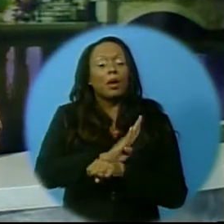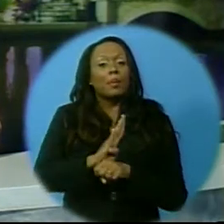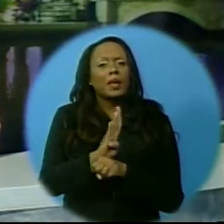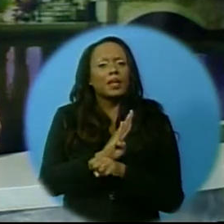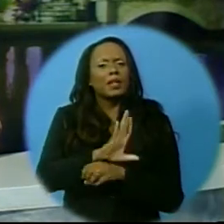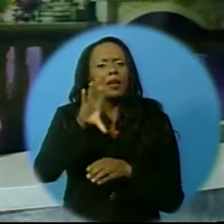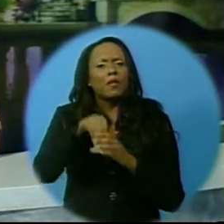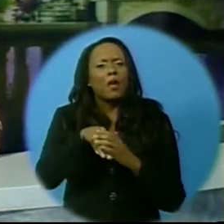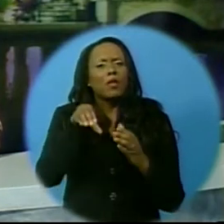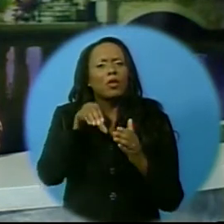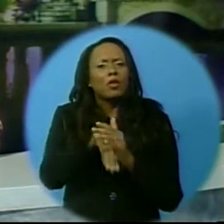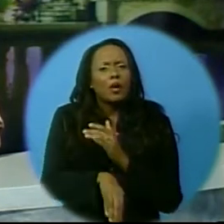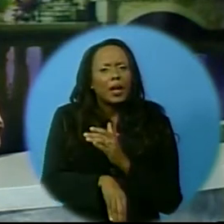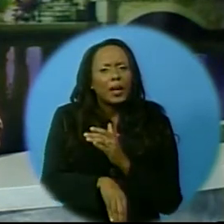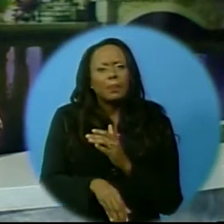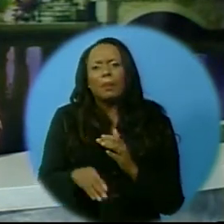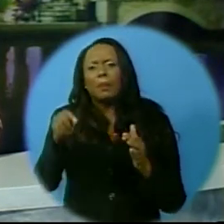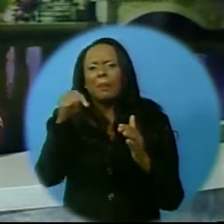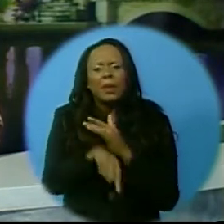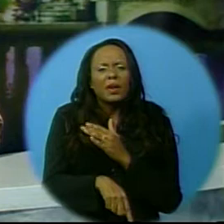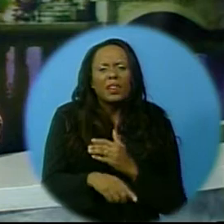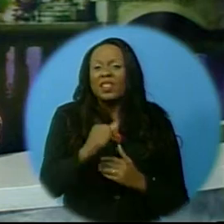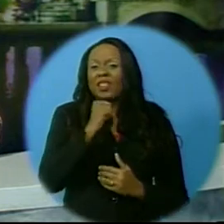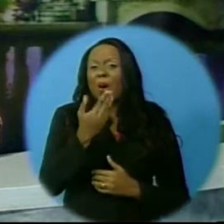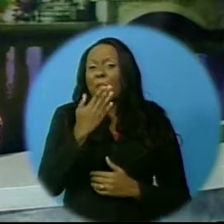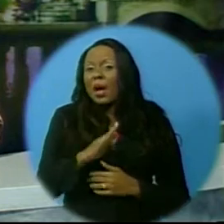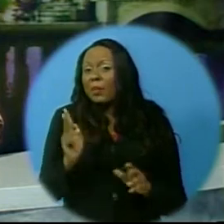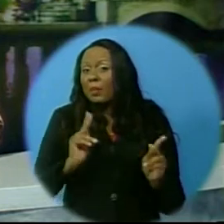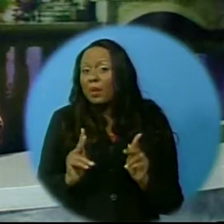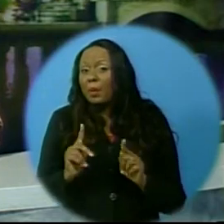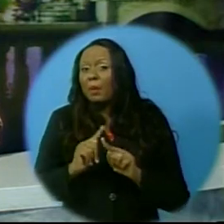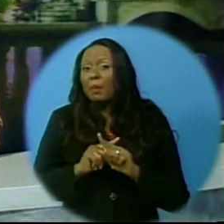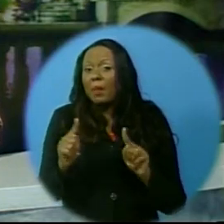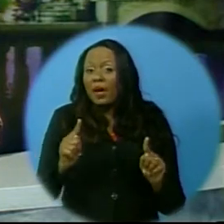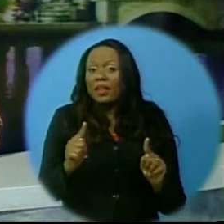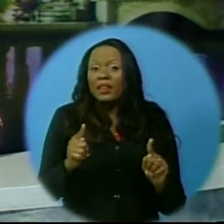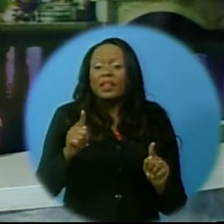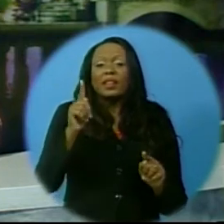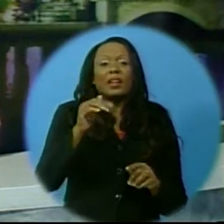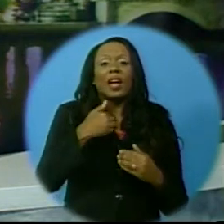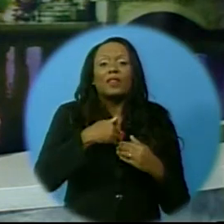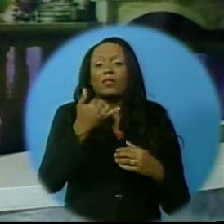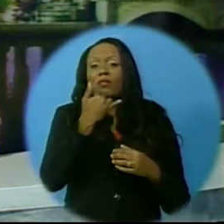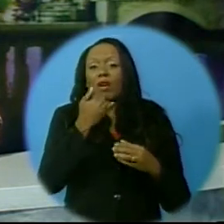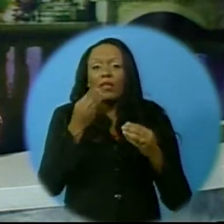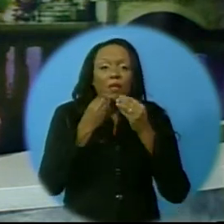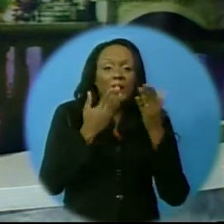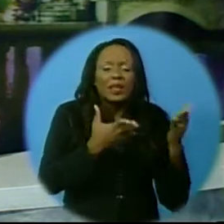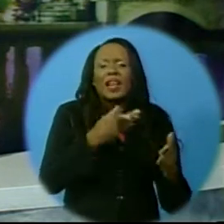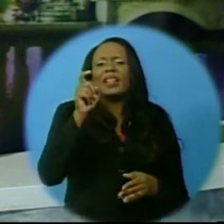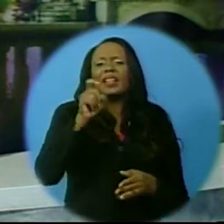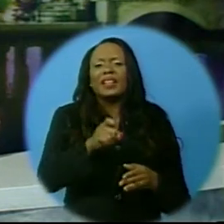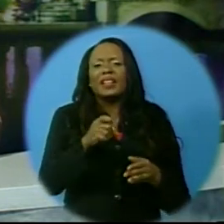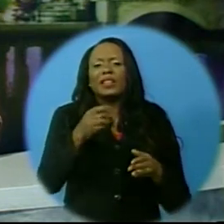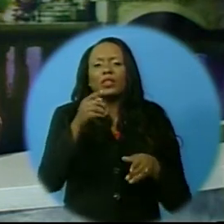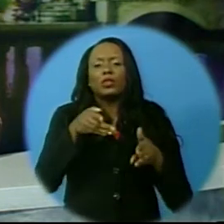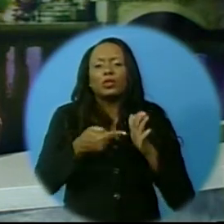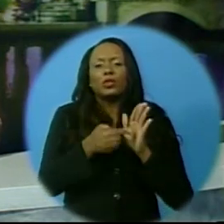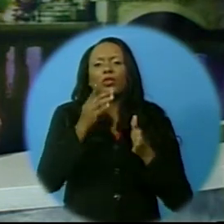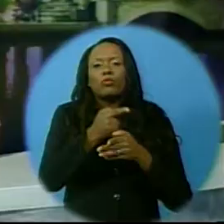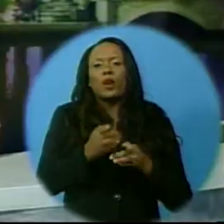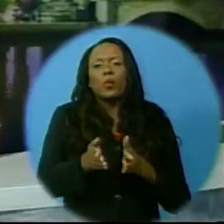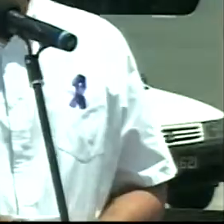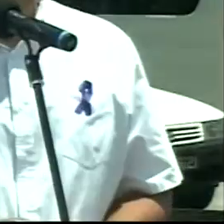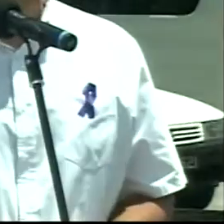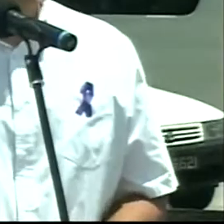who commit crime, even murder, are not bad people, just misguided, misinformed, and in need of direction. That